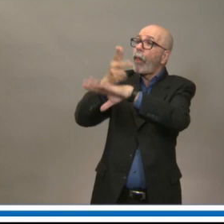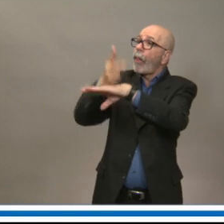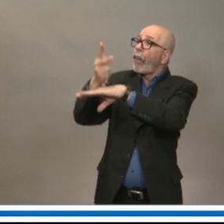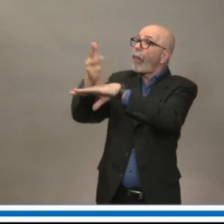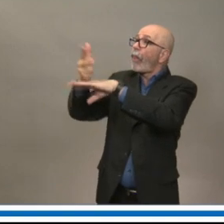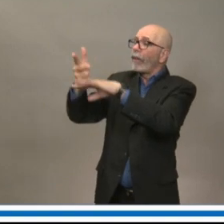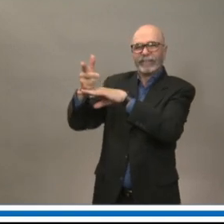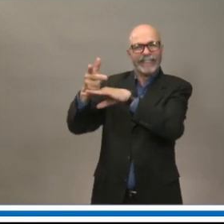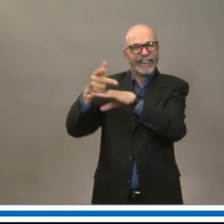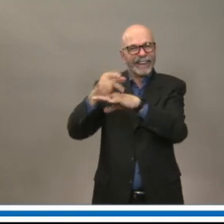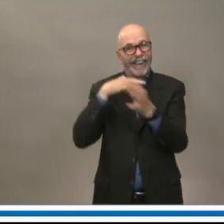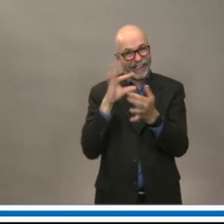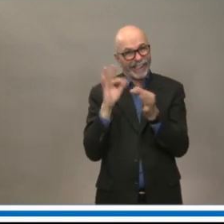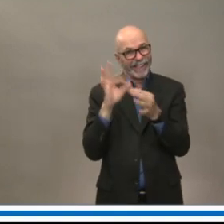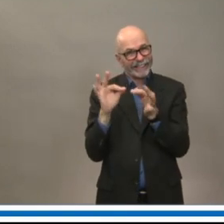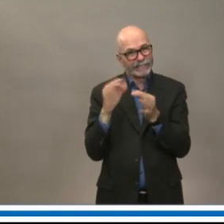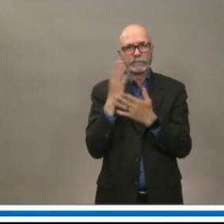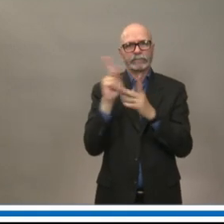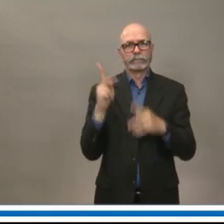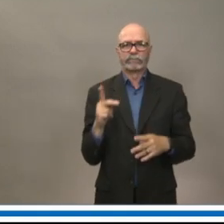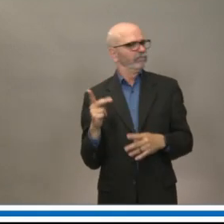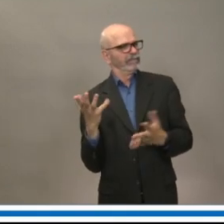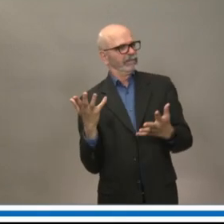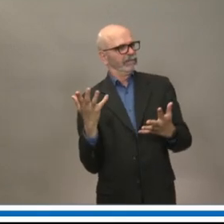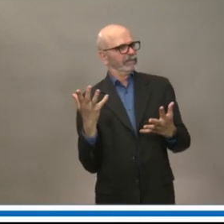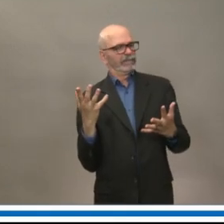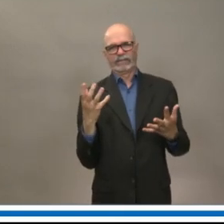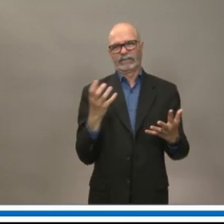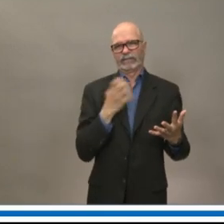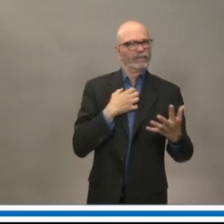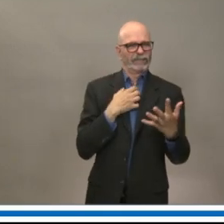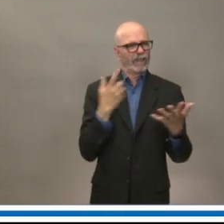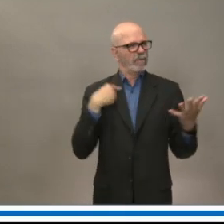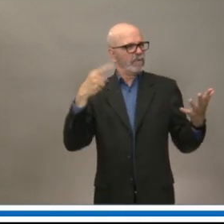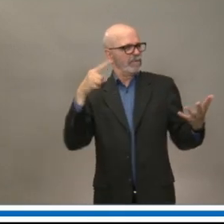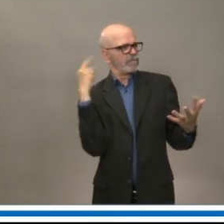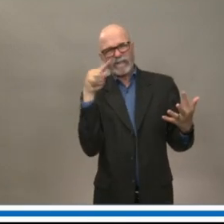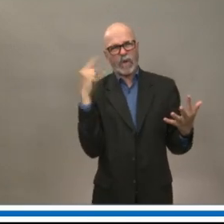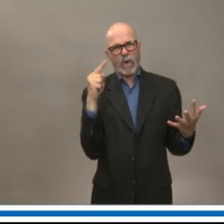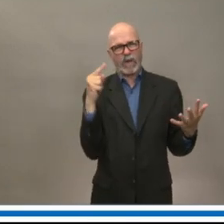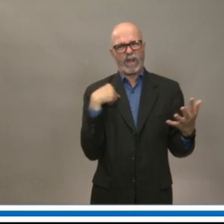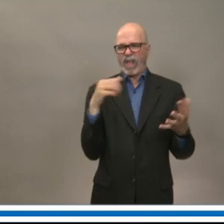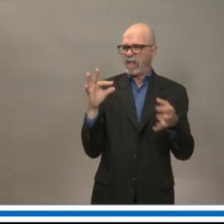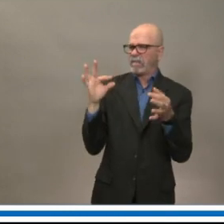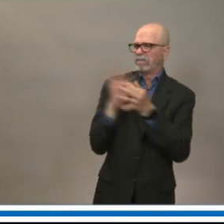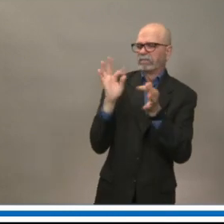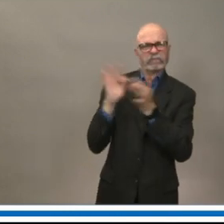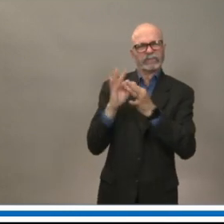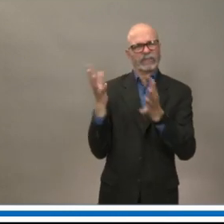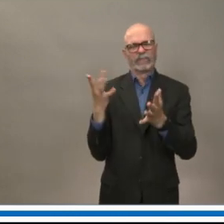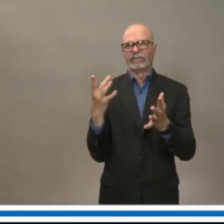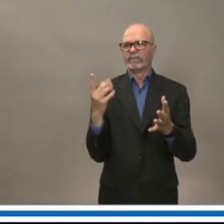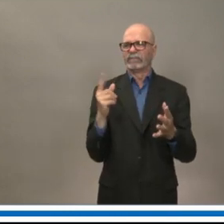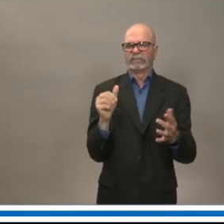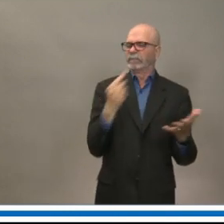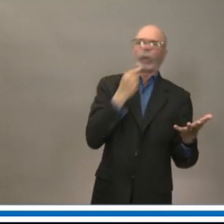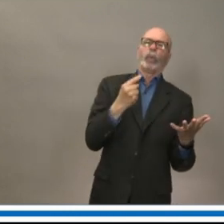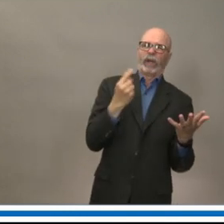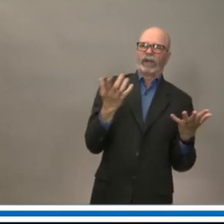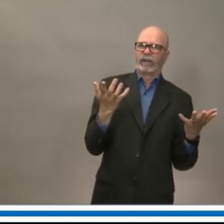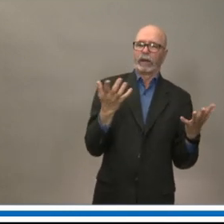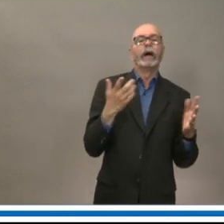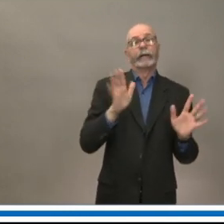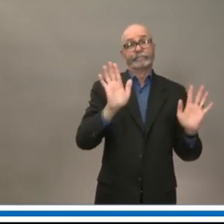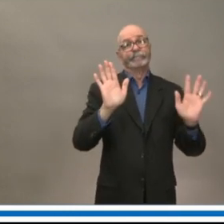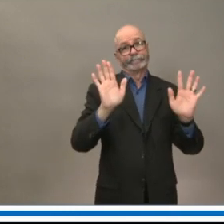discussion and criticism about my decision on social media. I made, as I said yesterday, I made this decision when